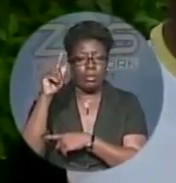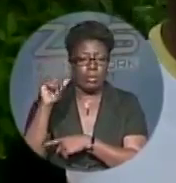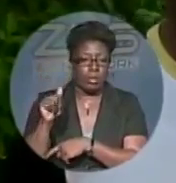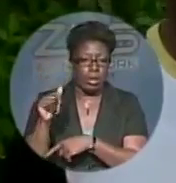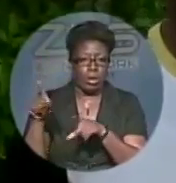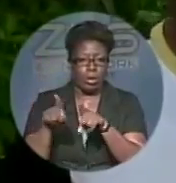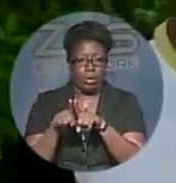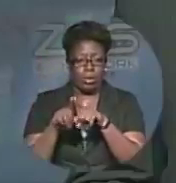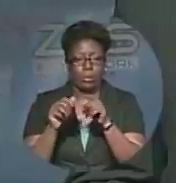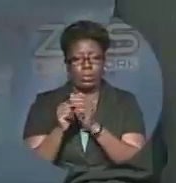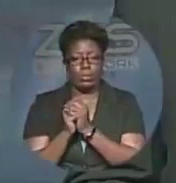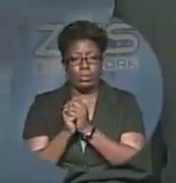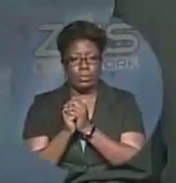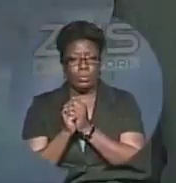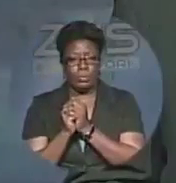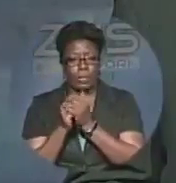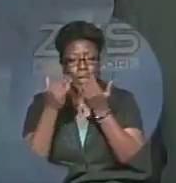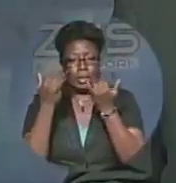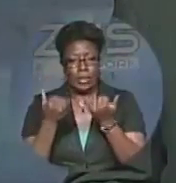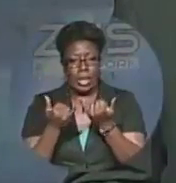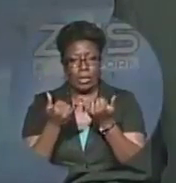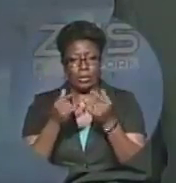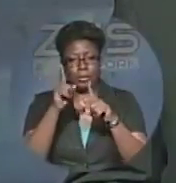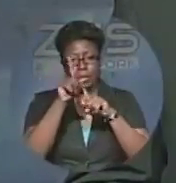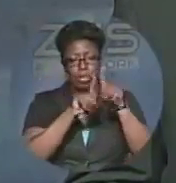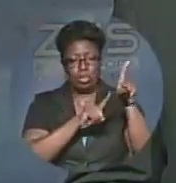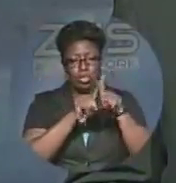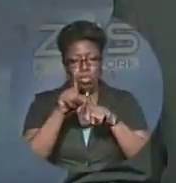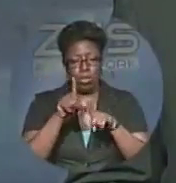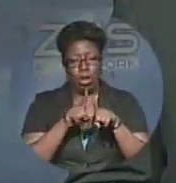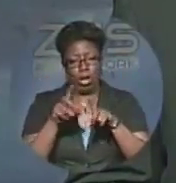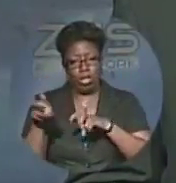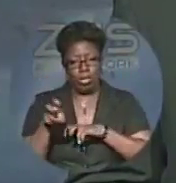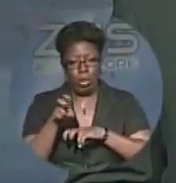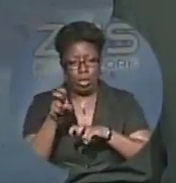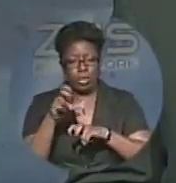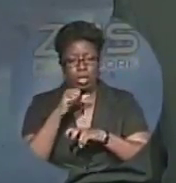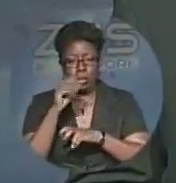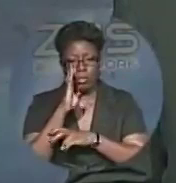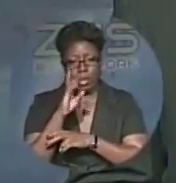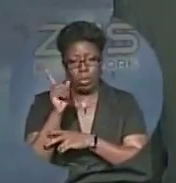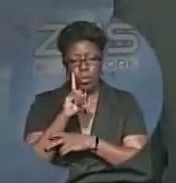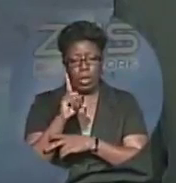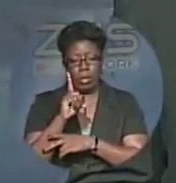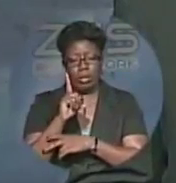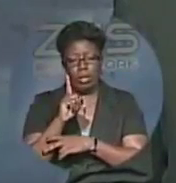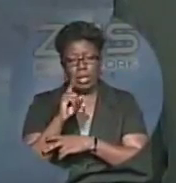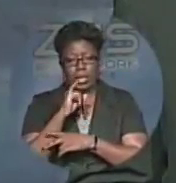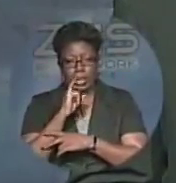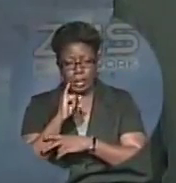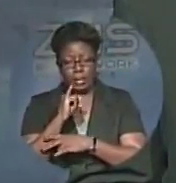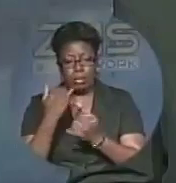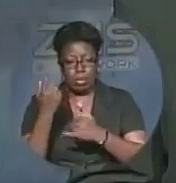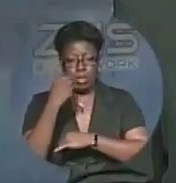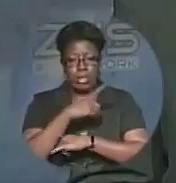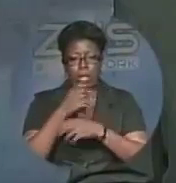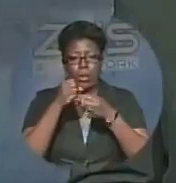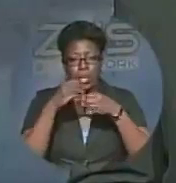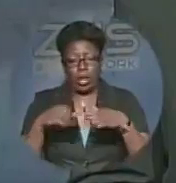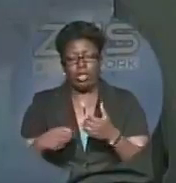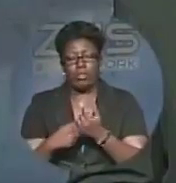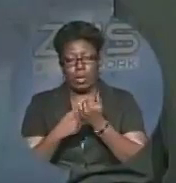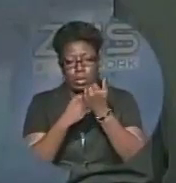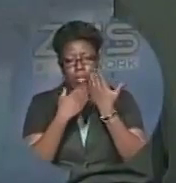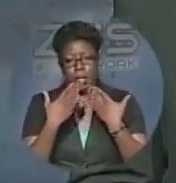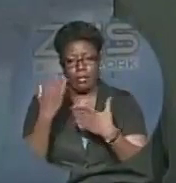performances. Now, the Star Trackers Club would not be where it is today without sponsorship, so Charlton is very thankful to